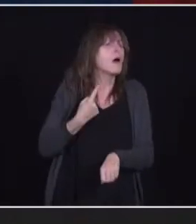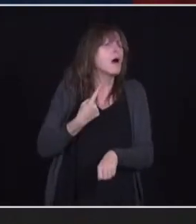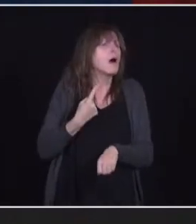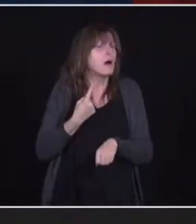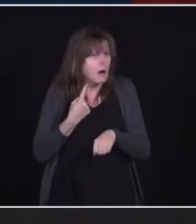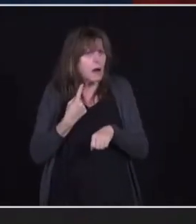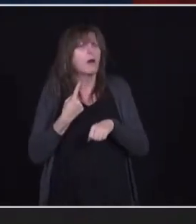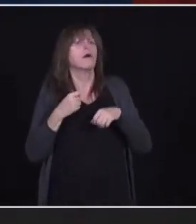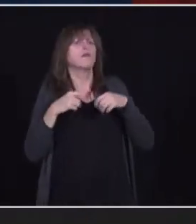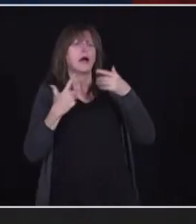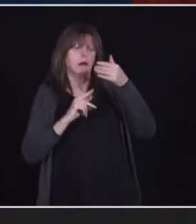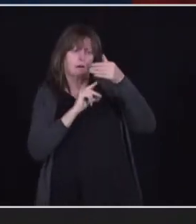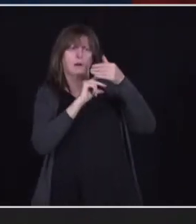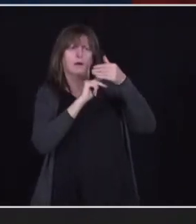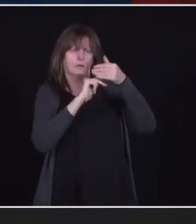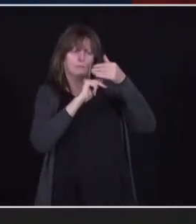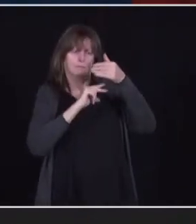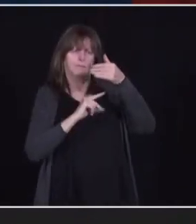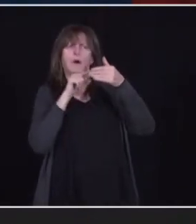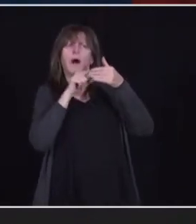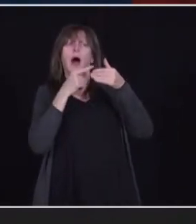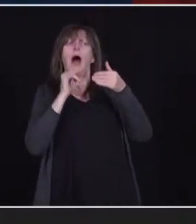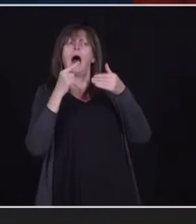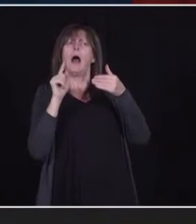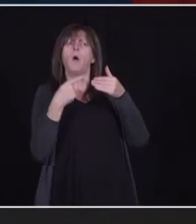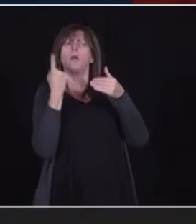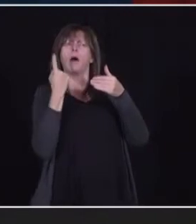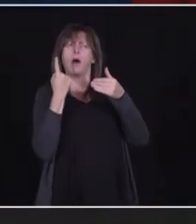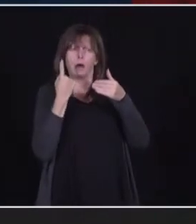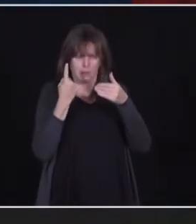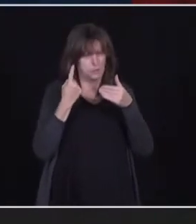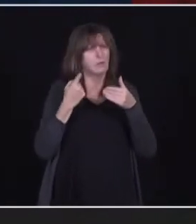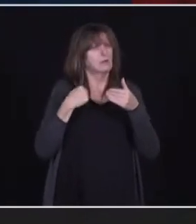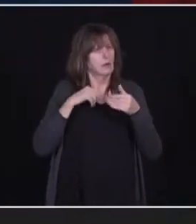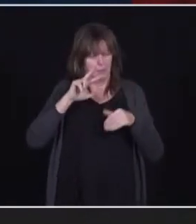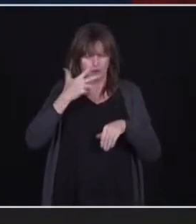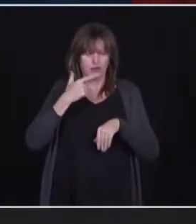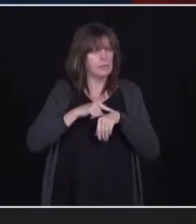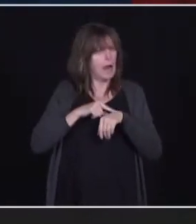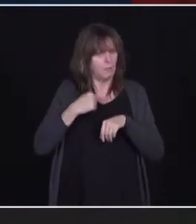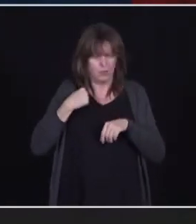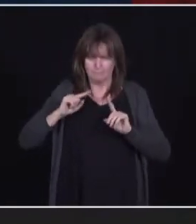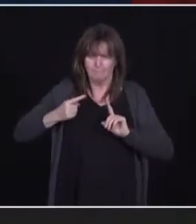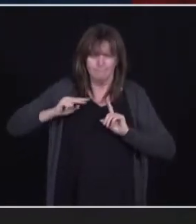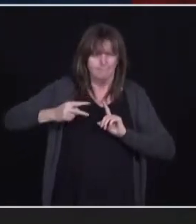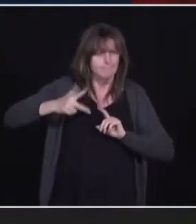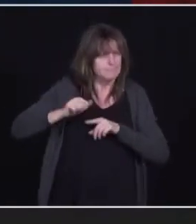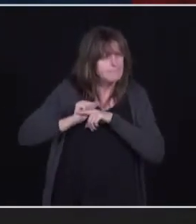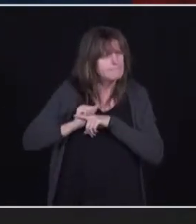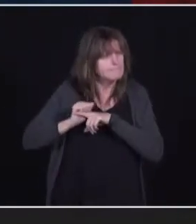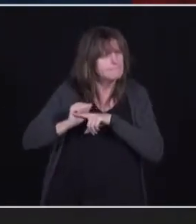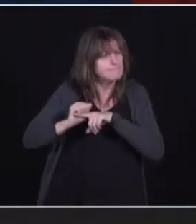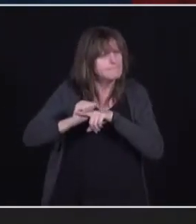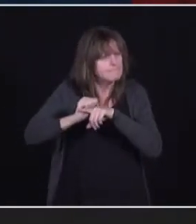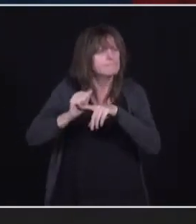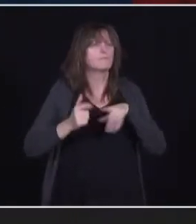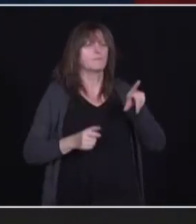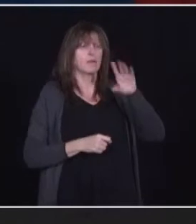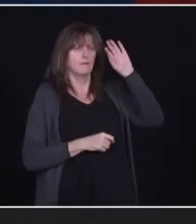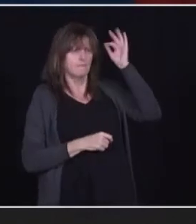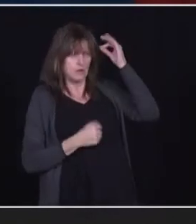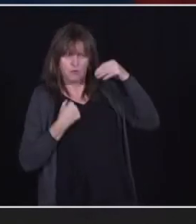in. We've been doing all of that. This is the third time we've done that ourselves. We participated in the federal war gaming of it, which really stops by